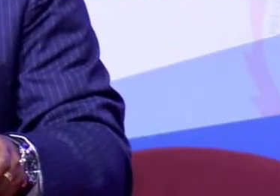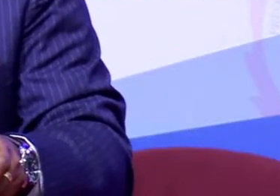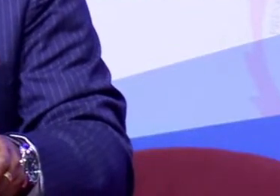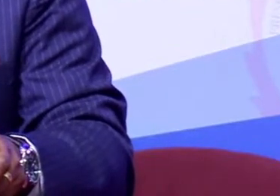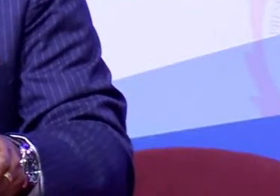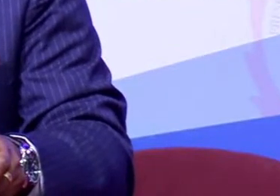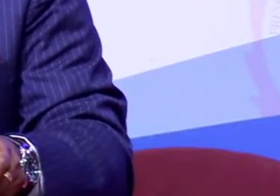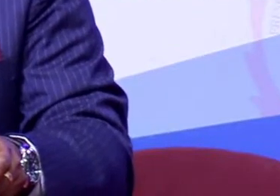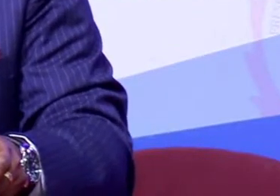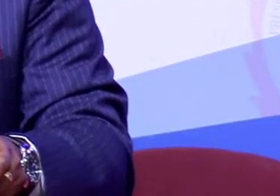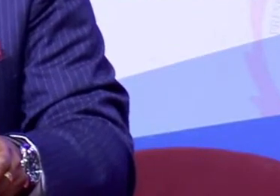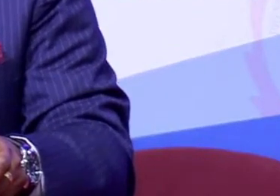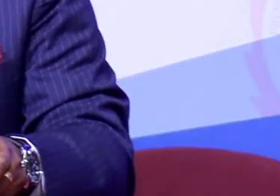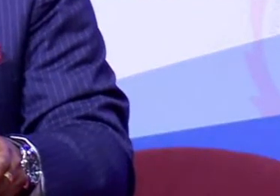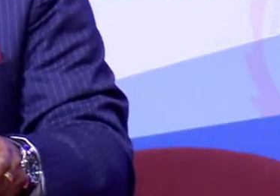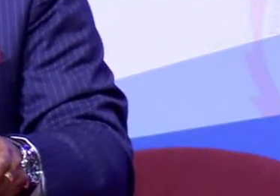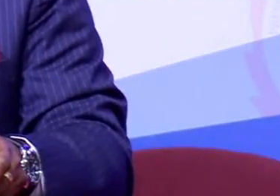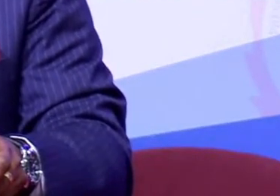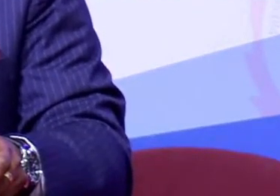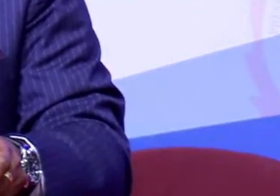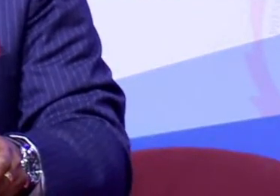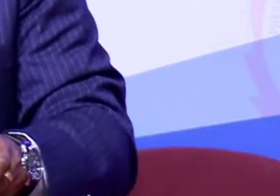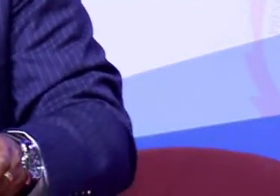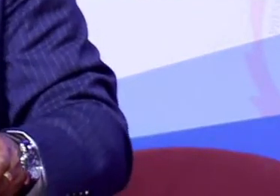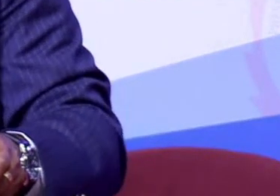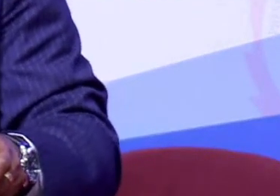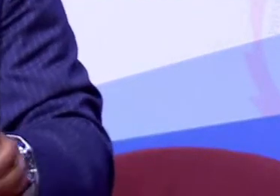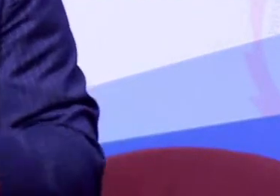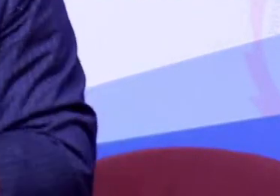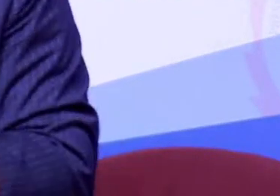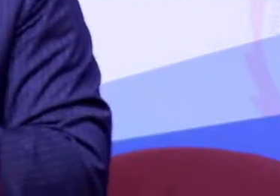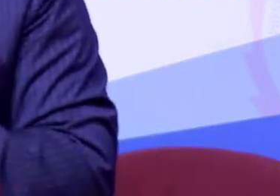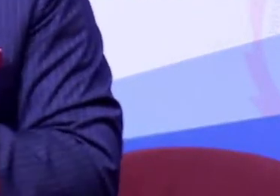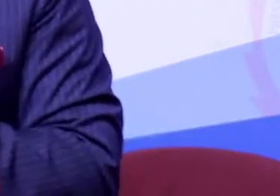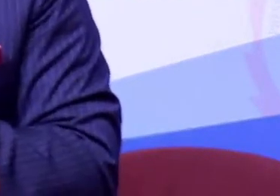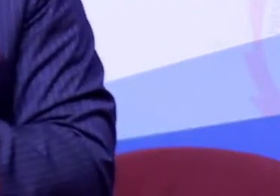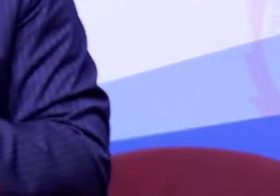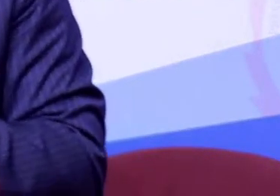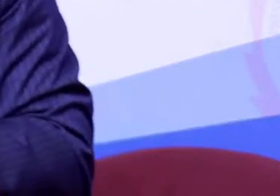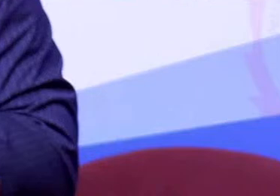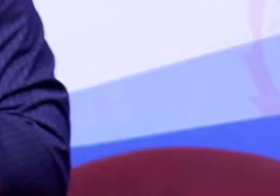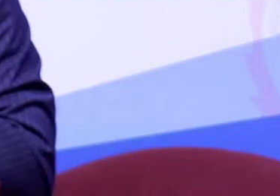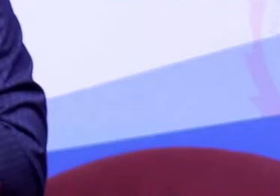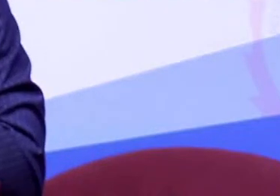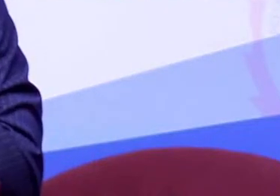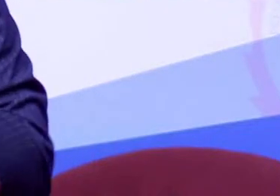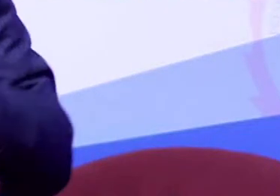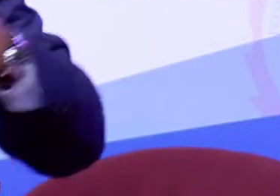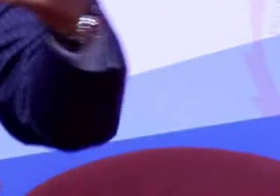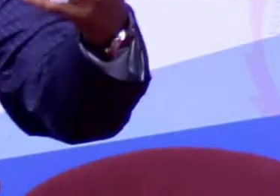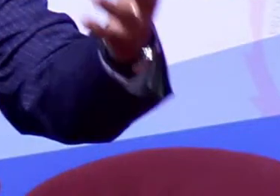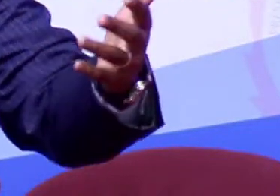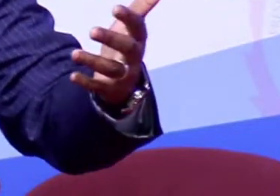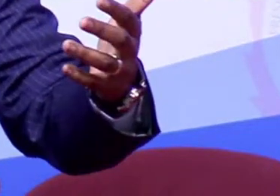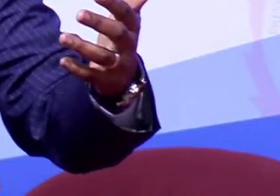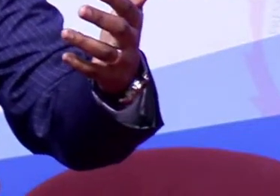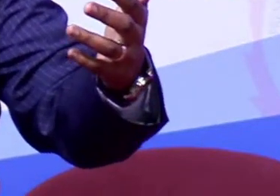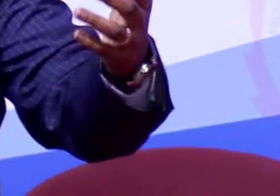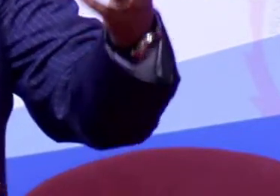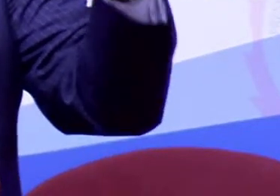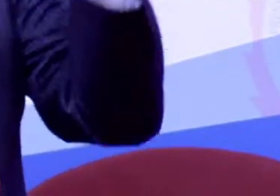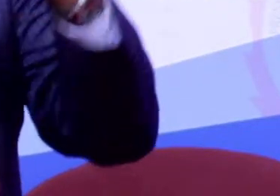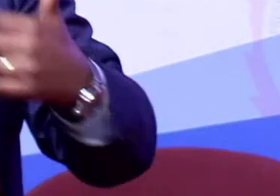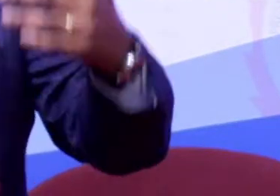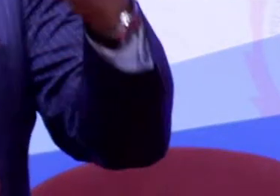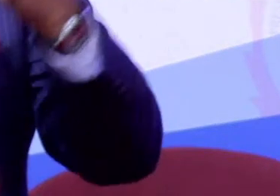our service. Fear the Lord and then serve him in sincerity and faithfulness. Fear the Lord. Again,